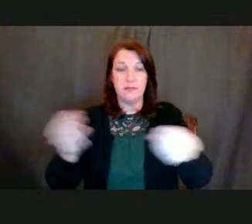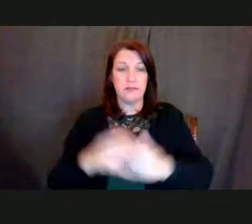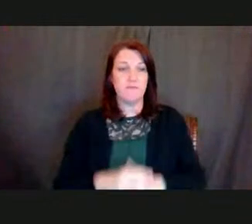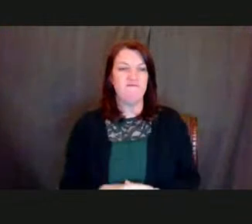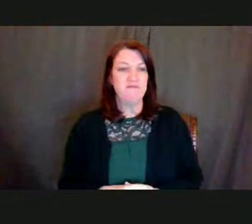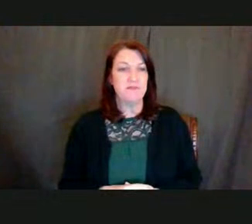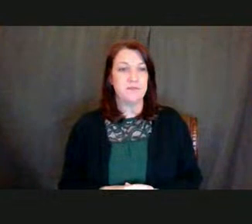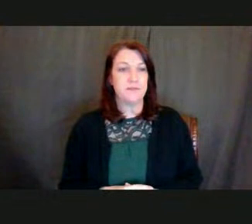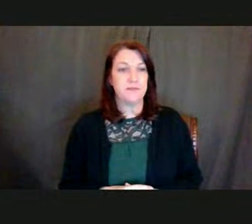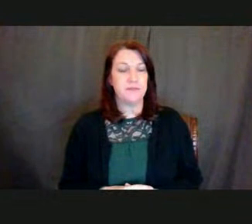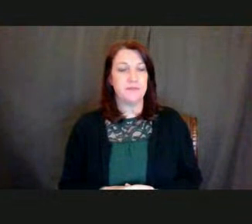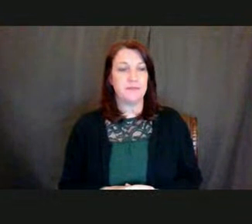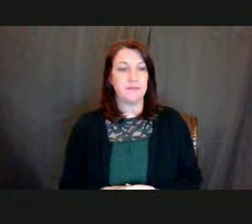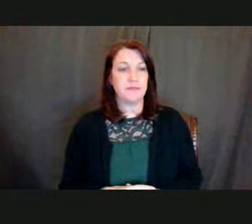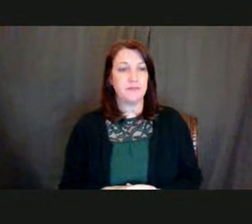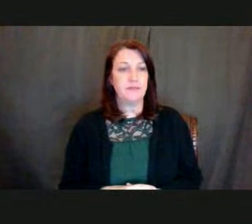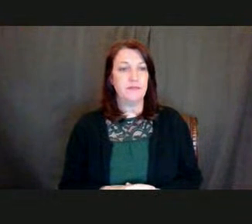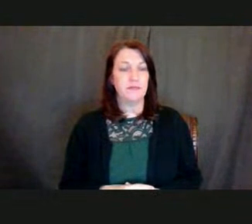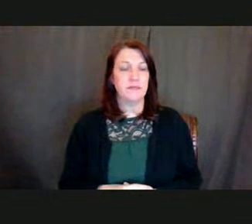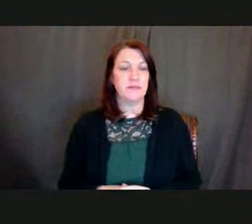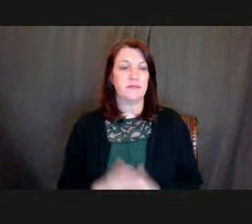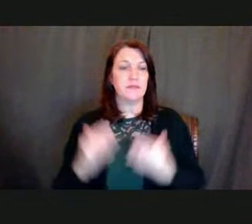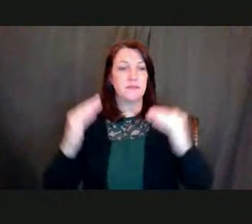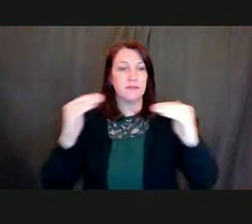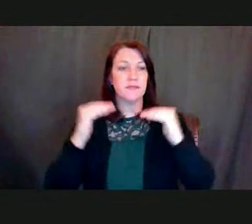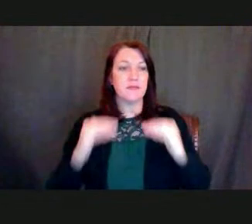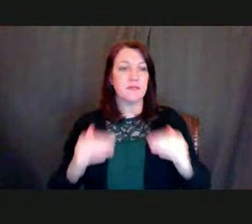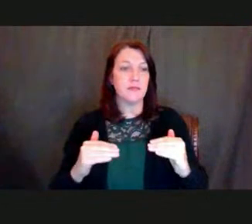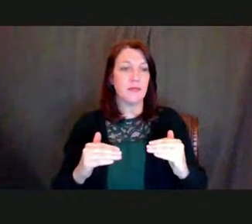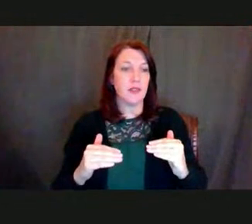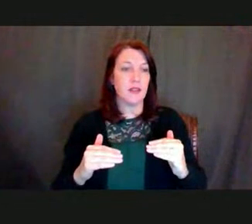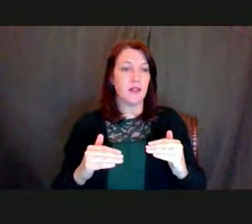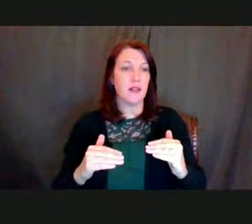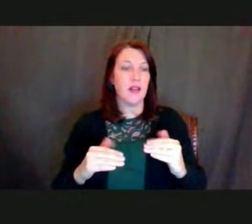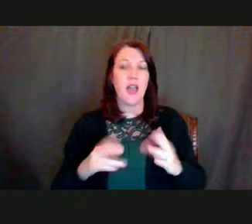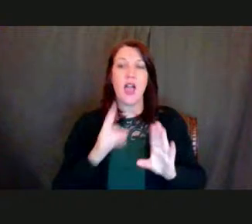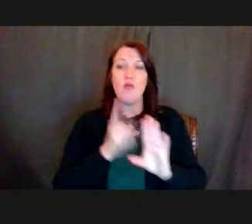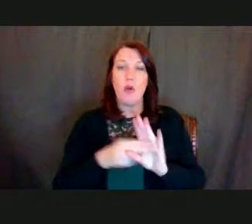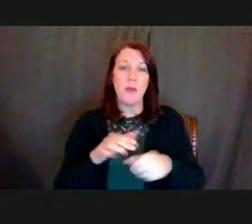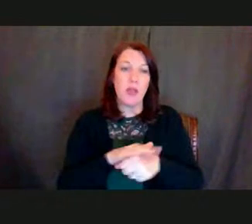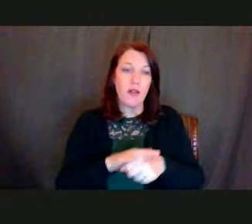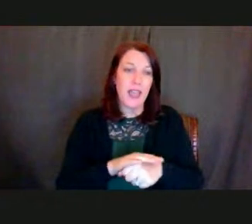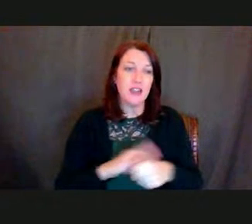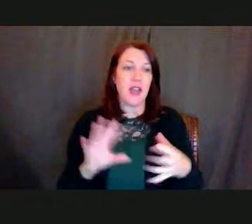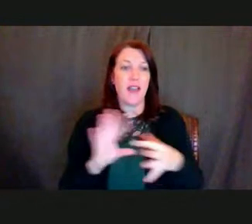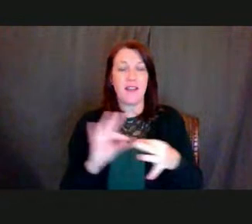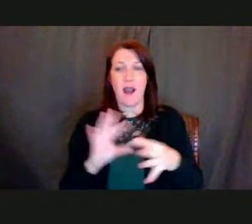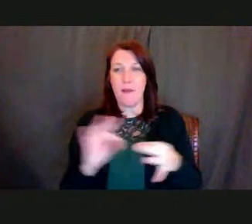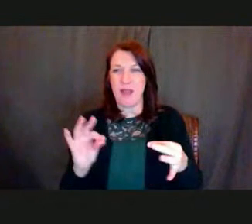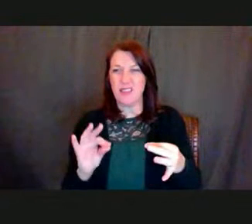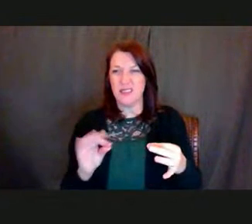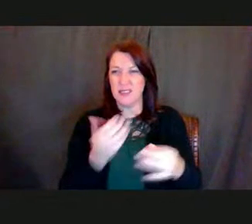at that separately. And then you can provide your enrollment location and comments optionally.